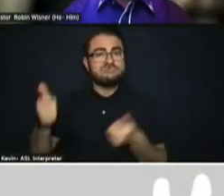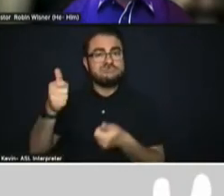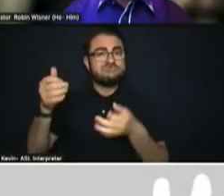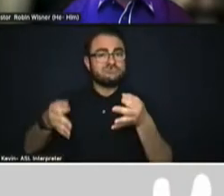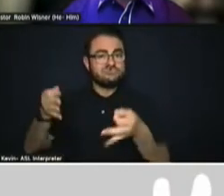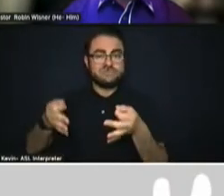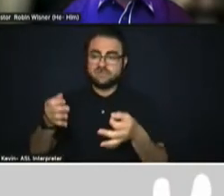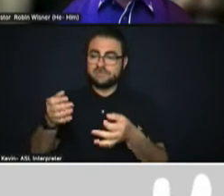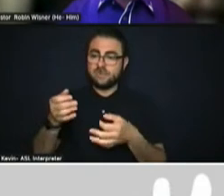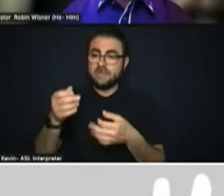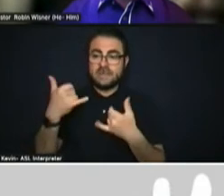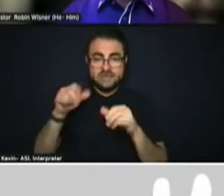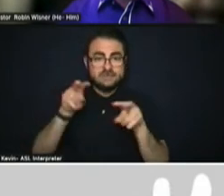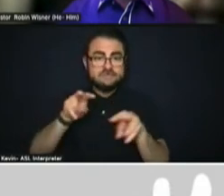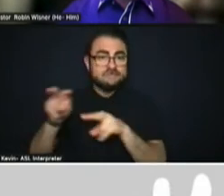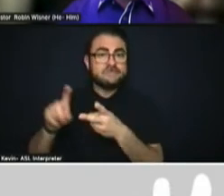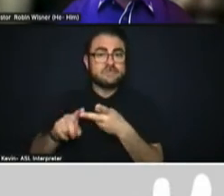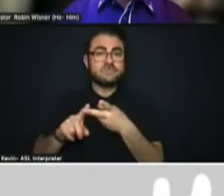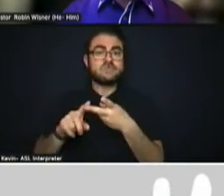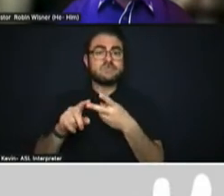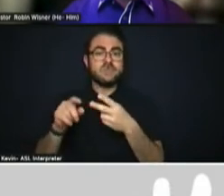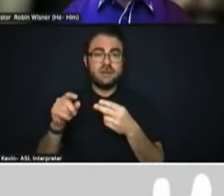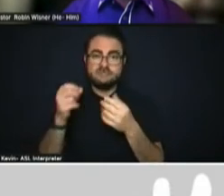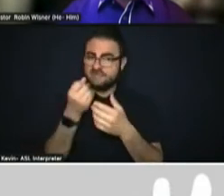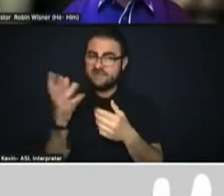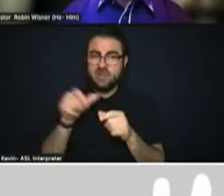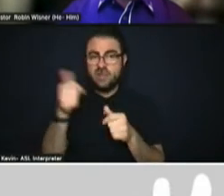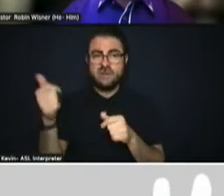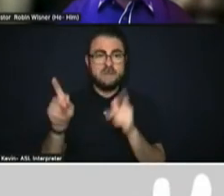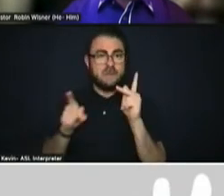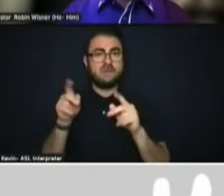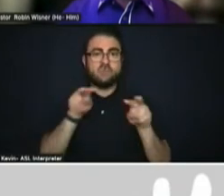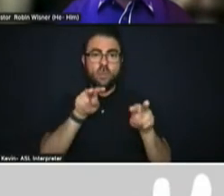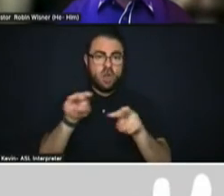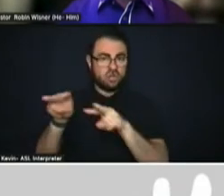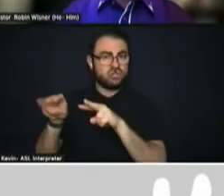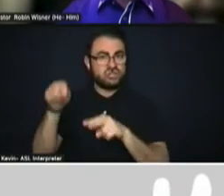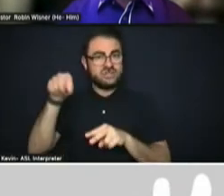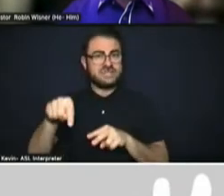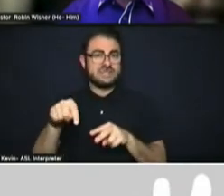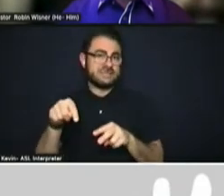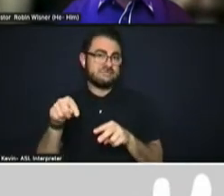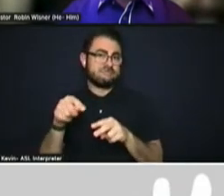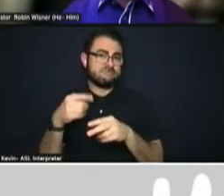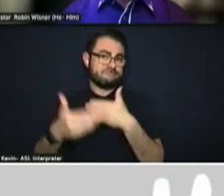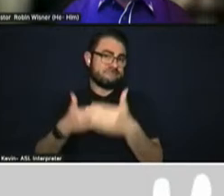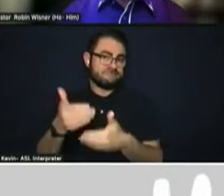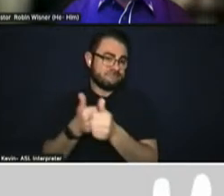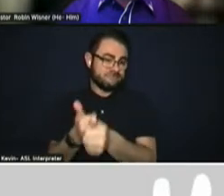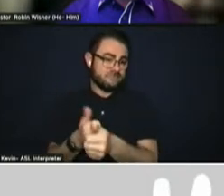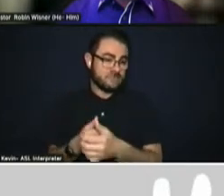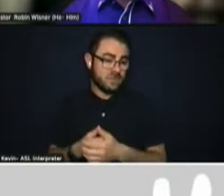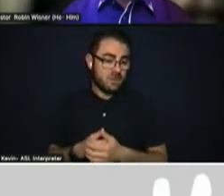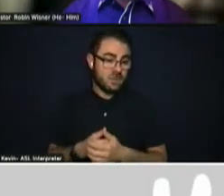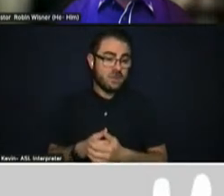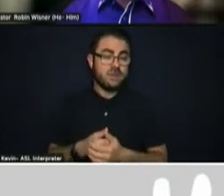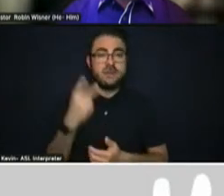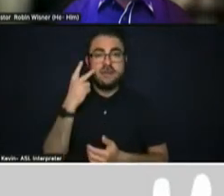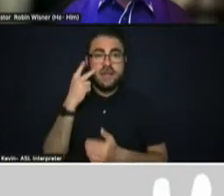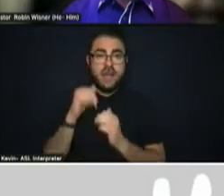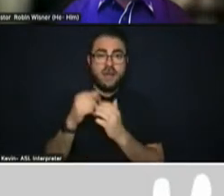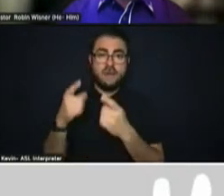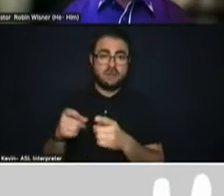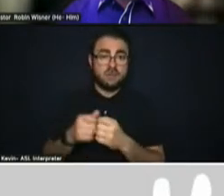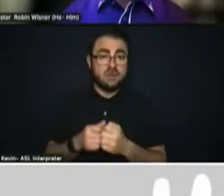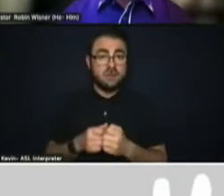of the case and the issue, and we will see how it works on the street. It's, you know, at some point you reach the end of being able